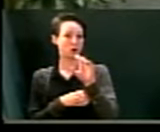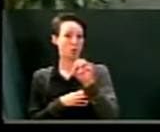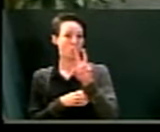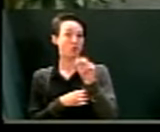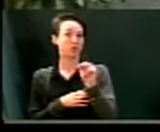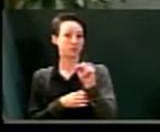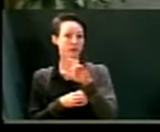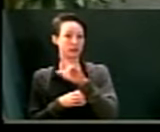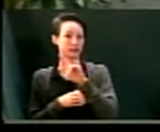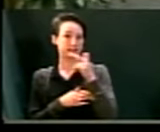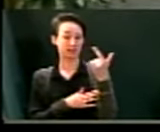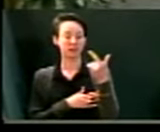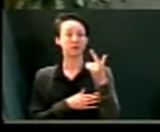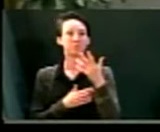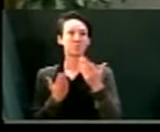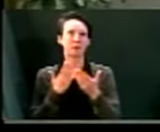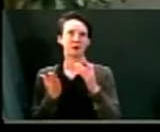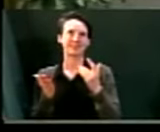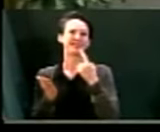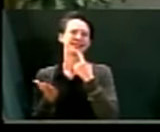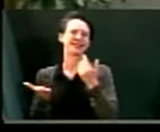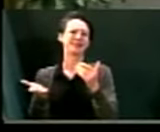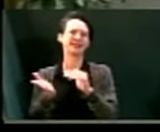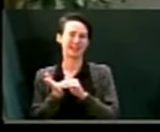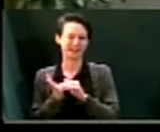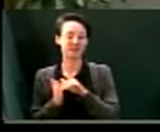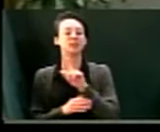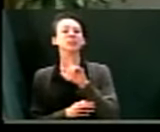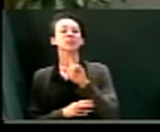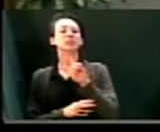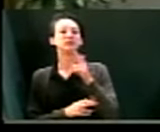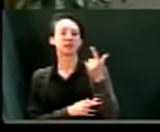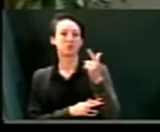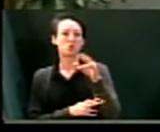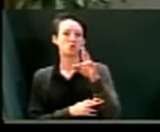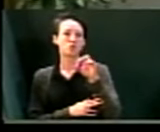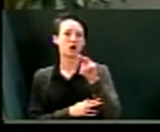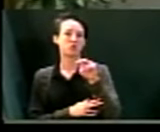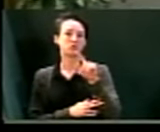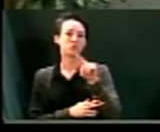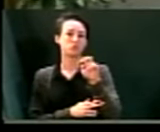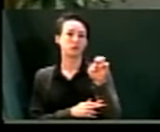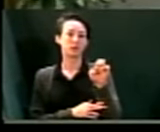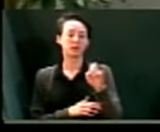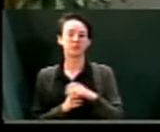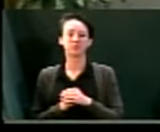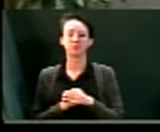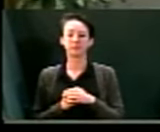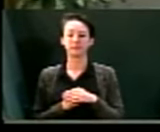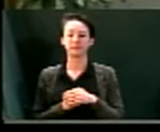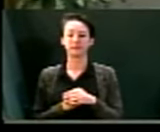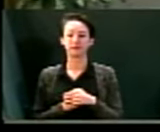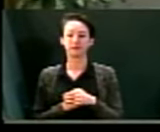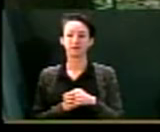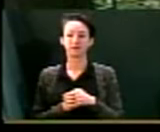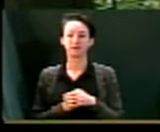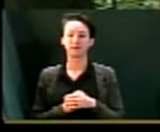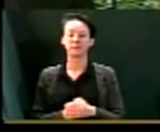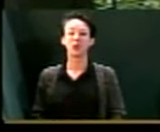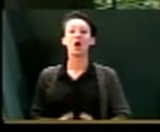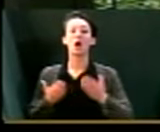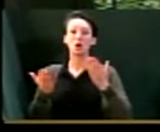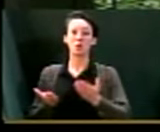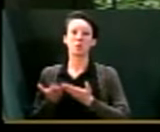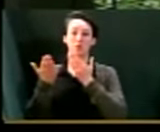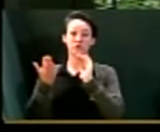seconded. Maybe you just repeat it, seconded by Ms. Roundtree, okay. and then Maybe we'll have discussion. I'll leave out the intent part. A motion